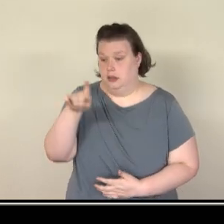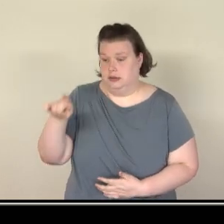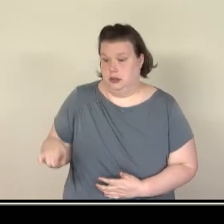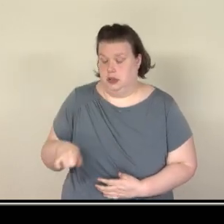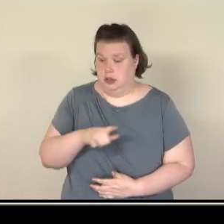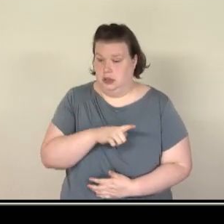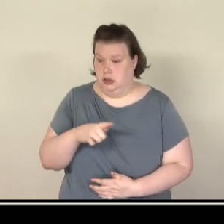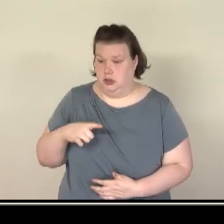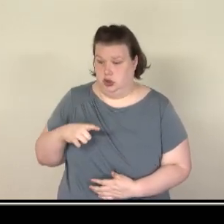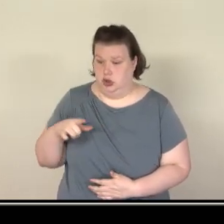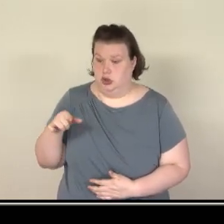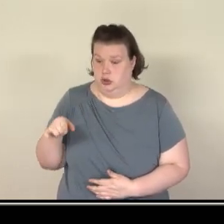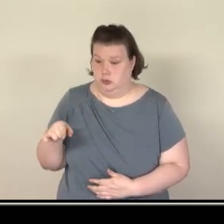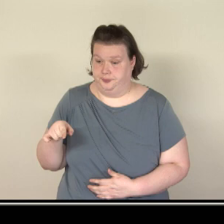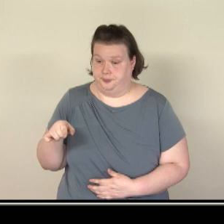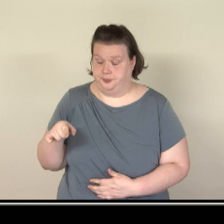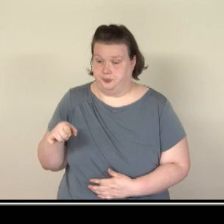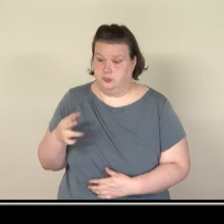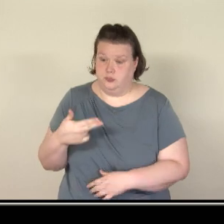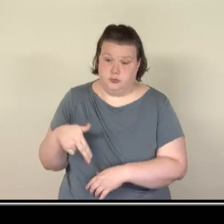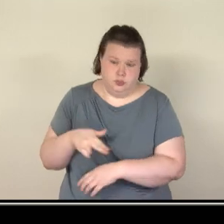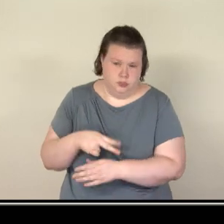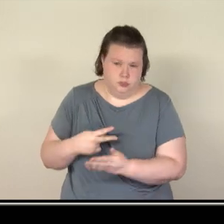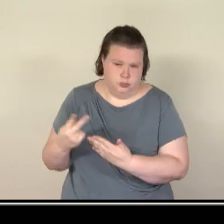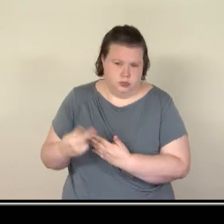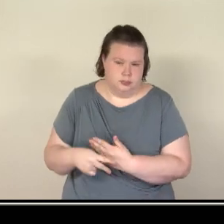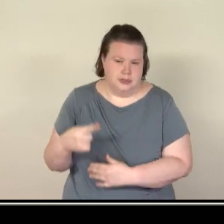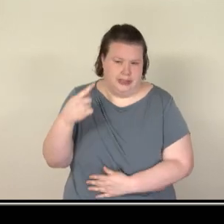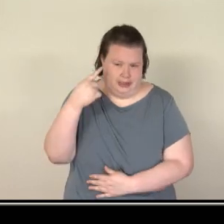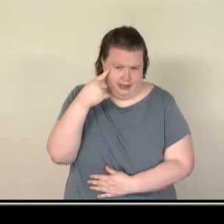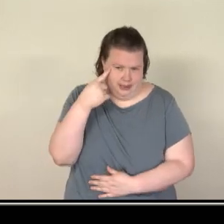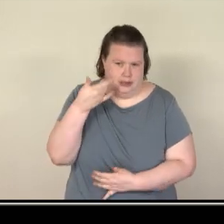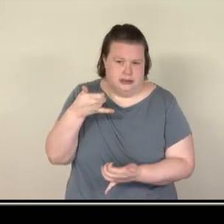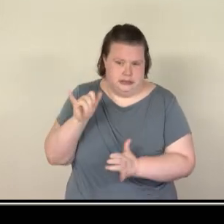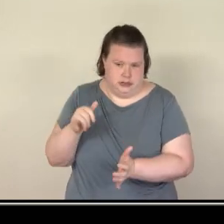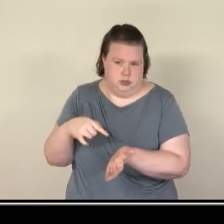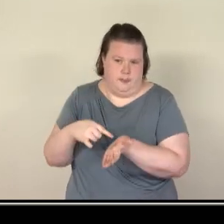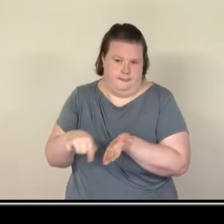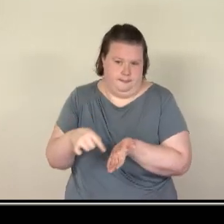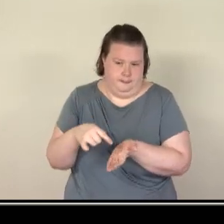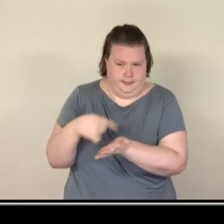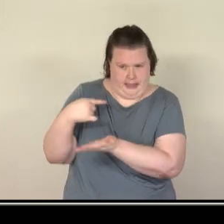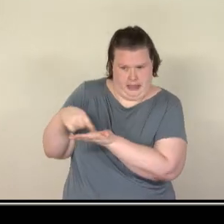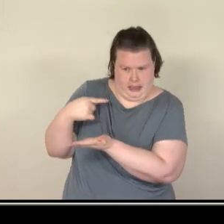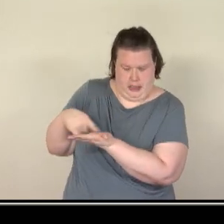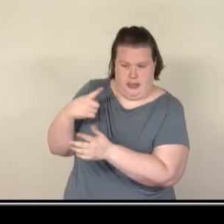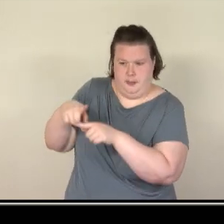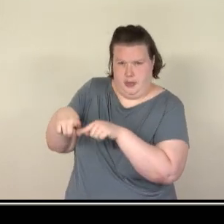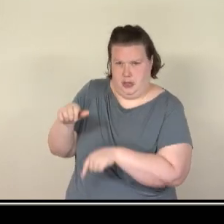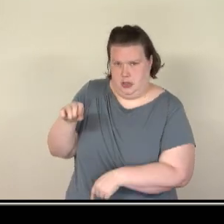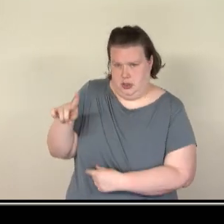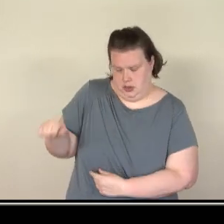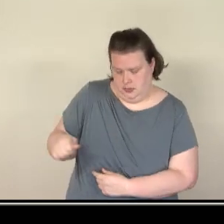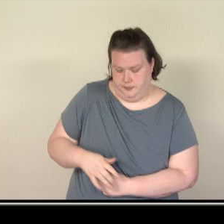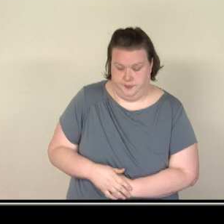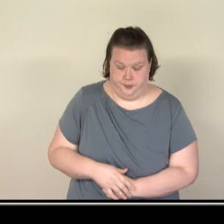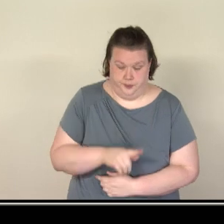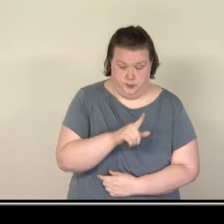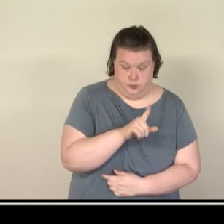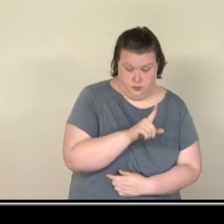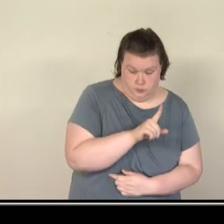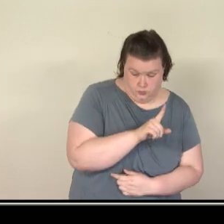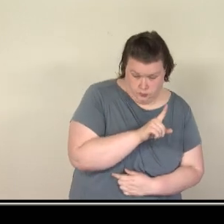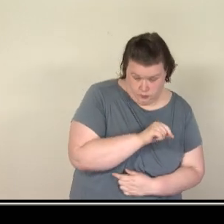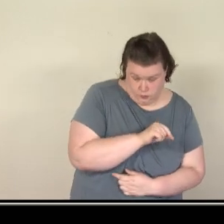next year, our regular program will be still funded with ADA. But you can see that between